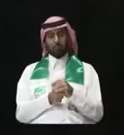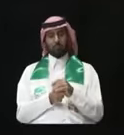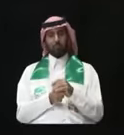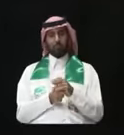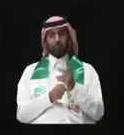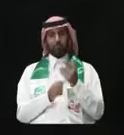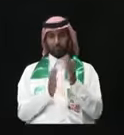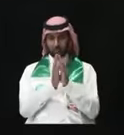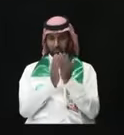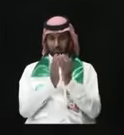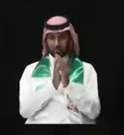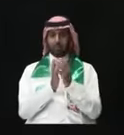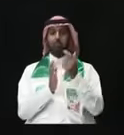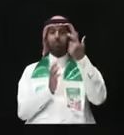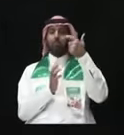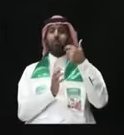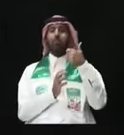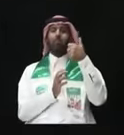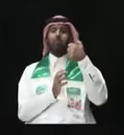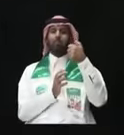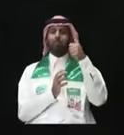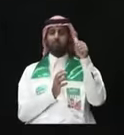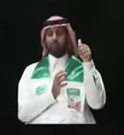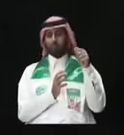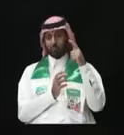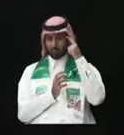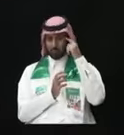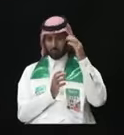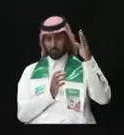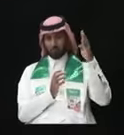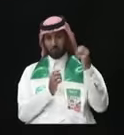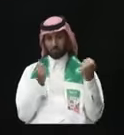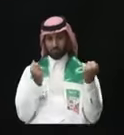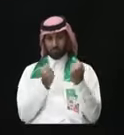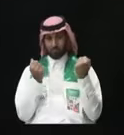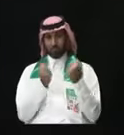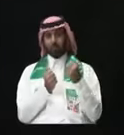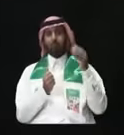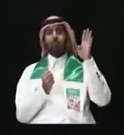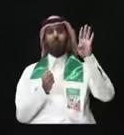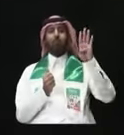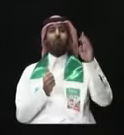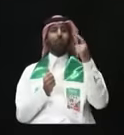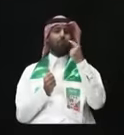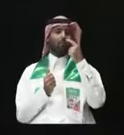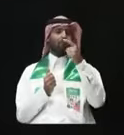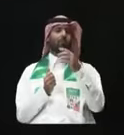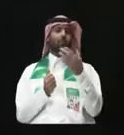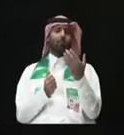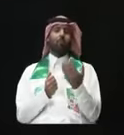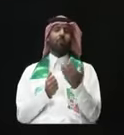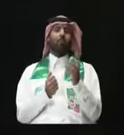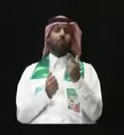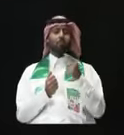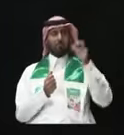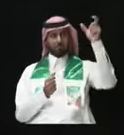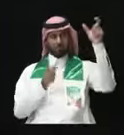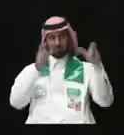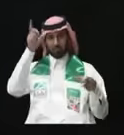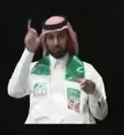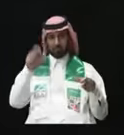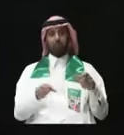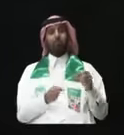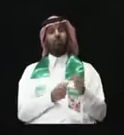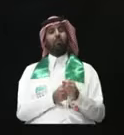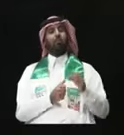Okay, in your books, page 16, exercise B, what can you remember about Hans and Samir on page 11? You